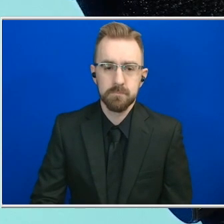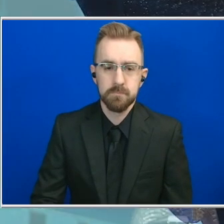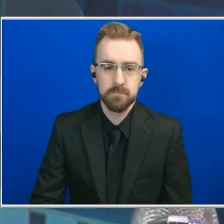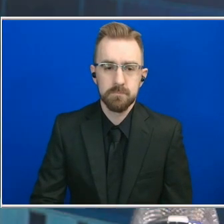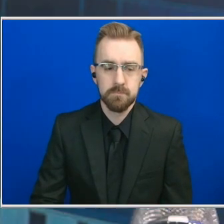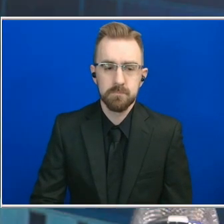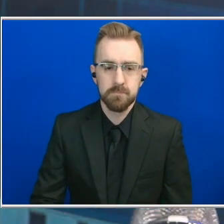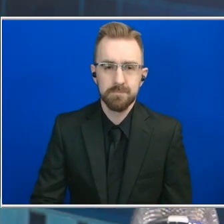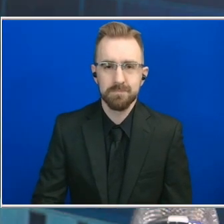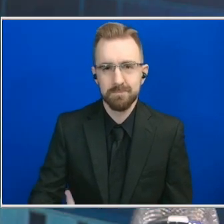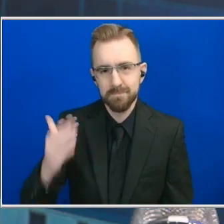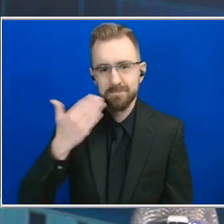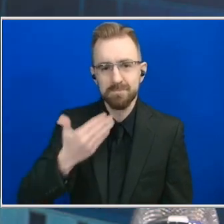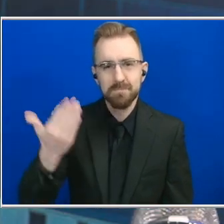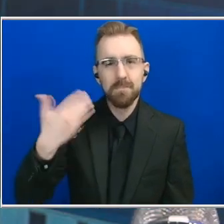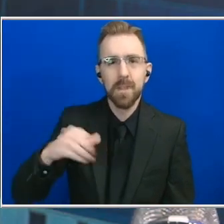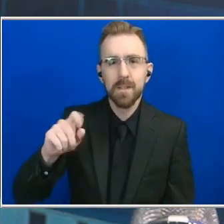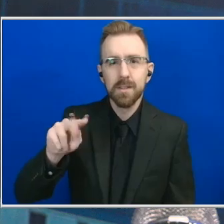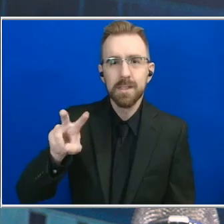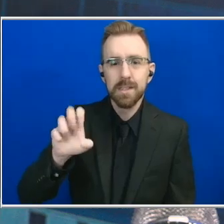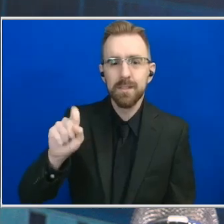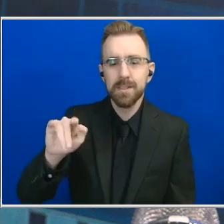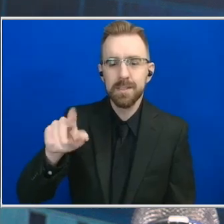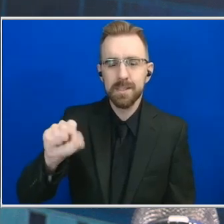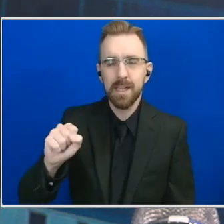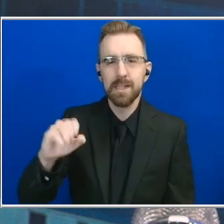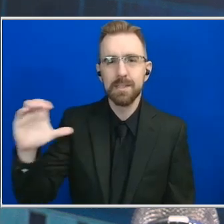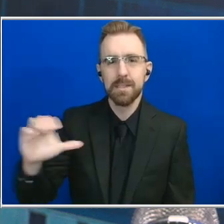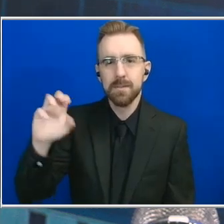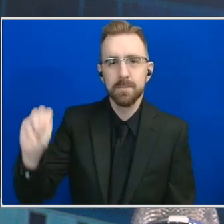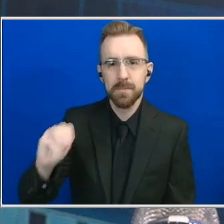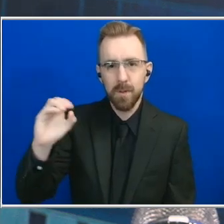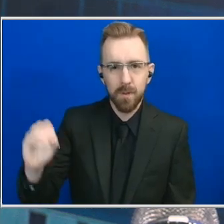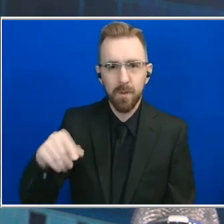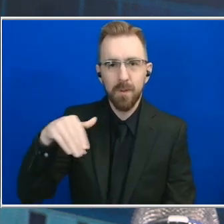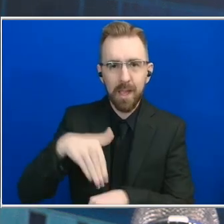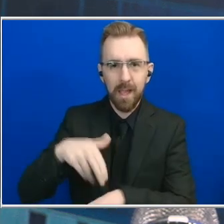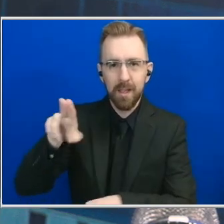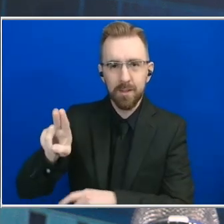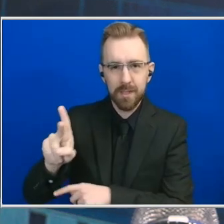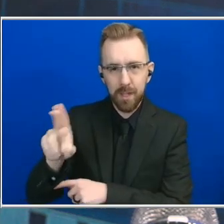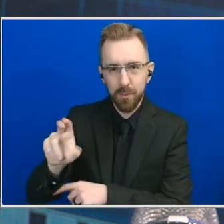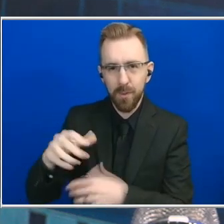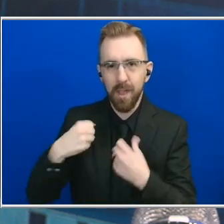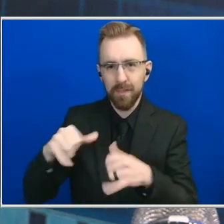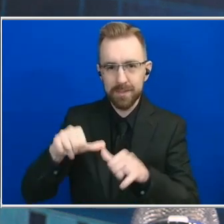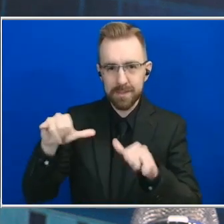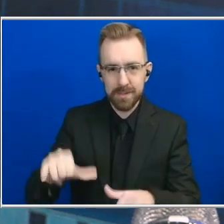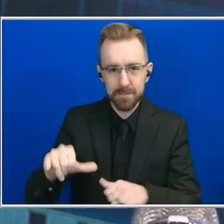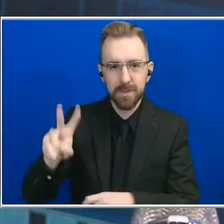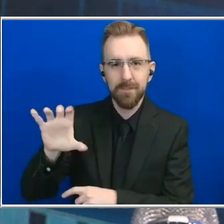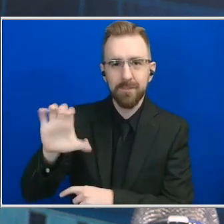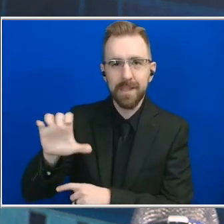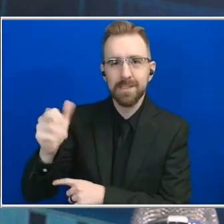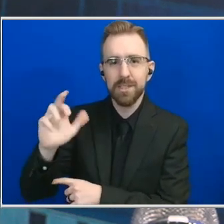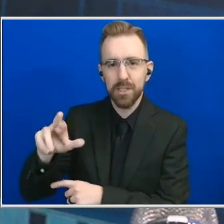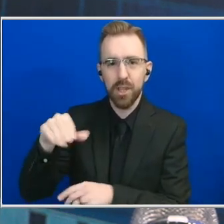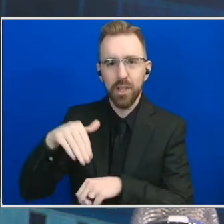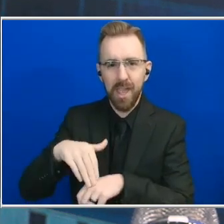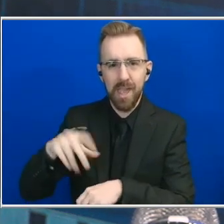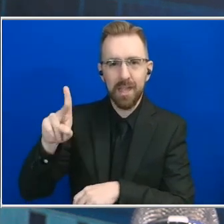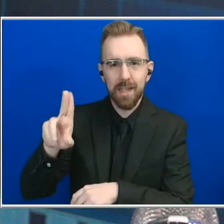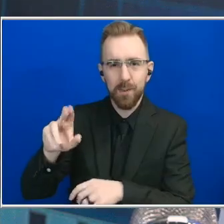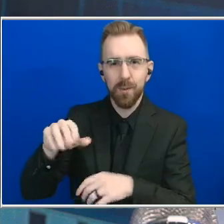Hey, good morning. I'm Dr. Steve Stites, Chief Medical Officer here at the University of Kansas Health System and Executive Vice Chancellor of the University of Kansas Medical Center. This is Open Mics with